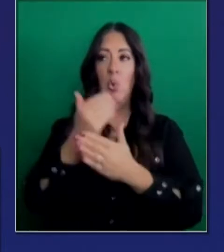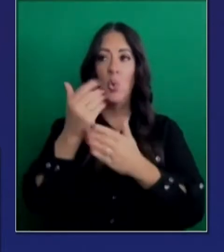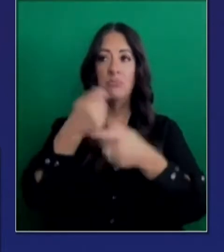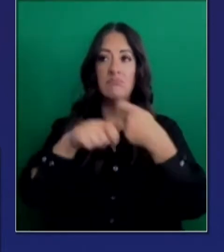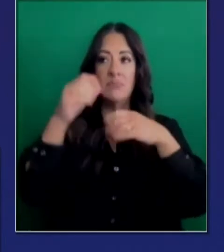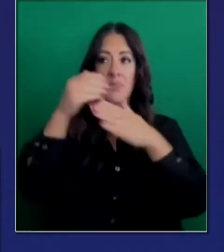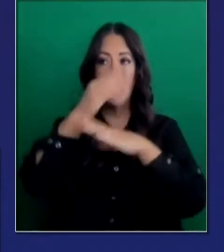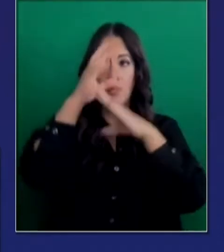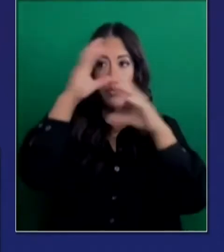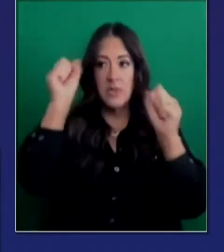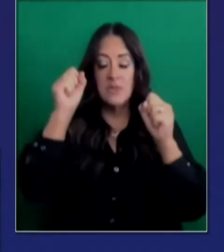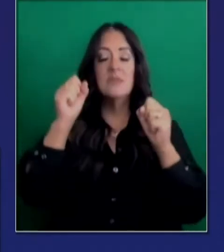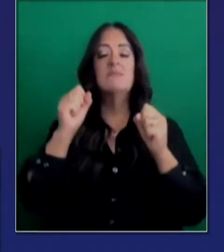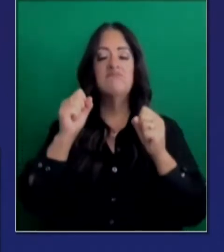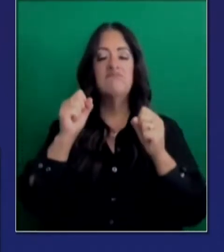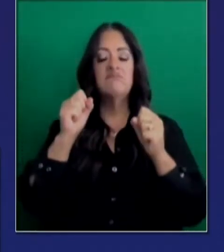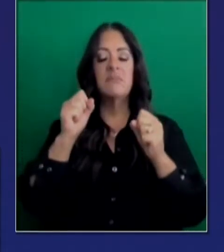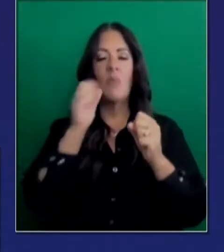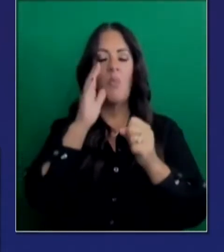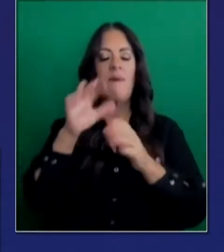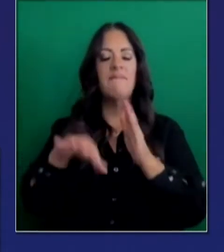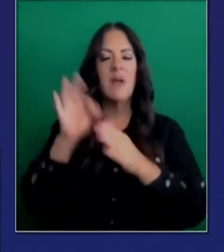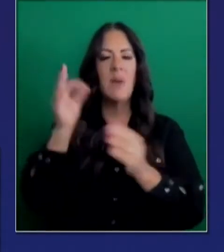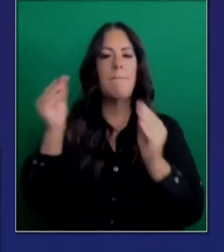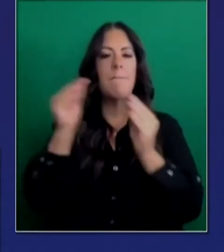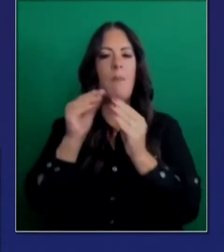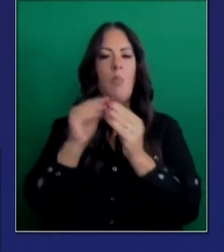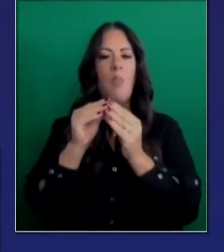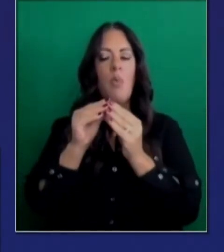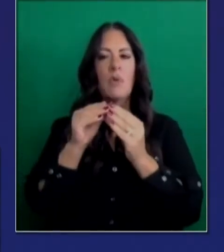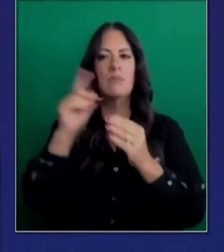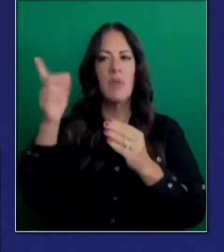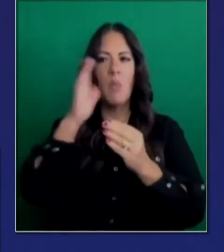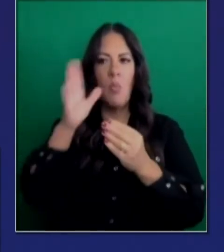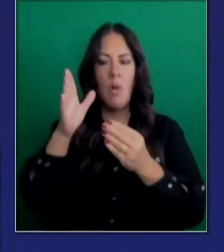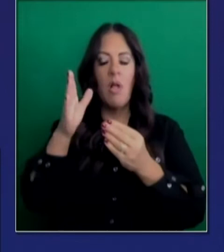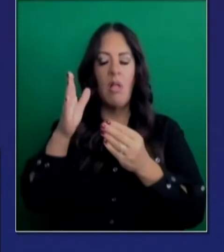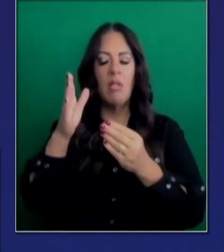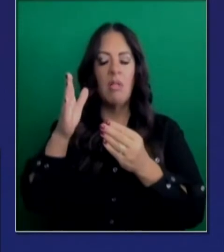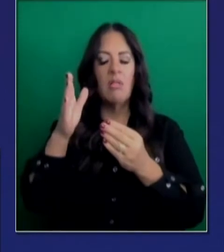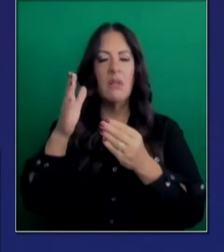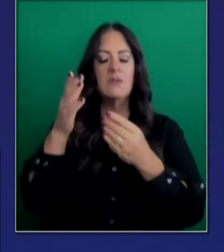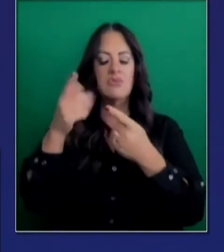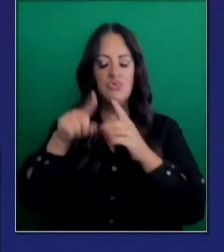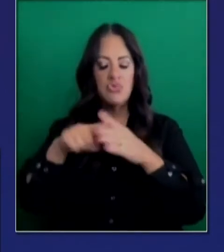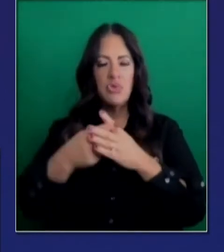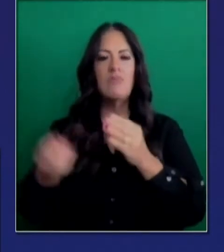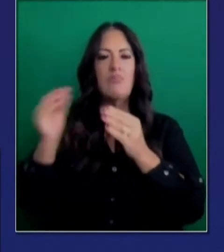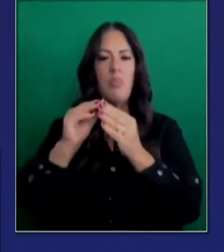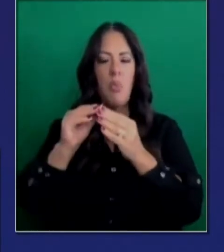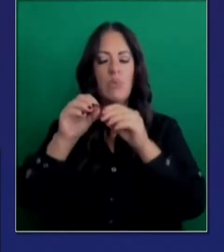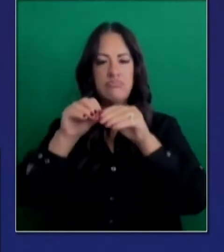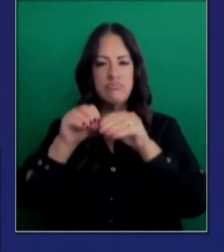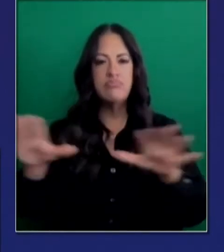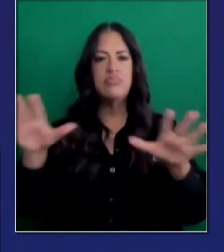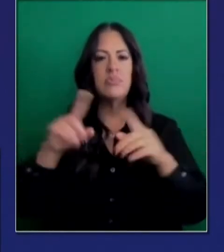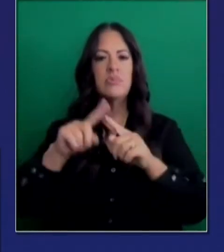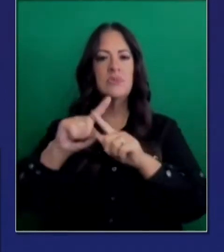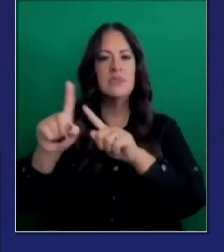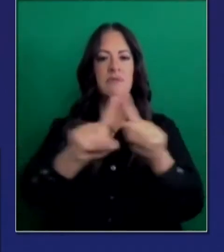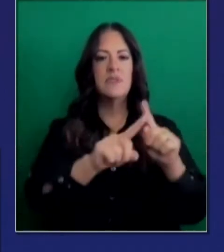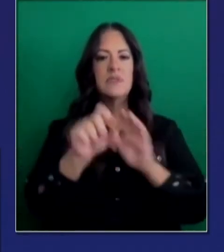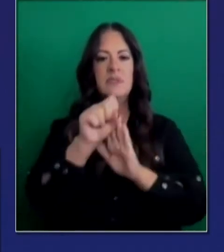to release a lot of the stockpile of doses, and we'll start to see a greater clarity, and then meet